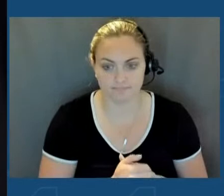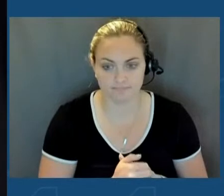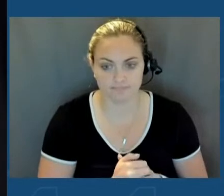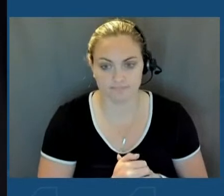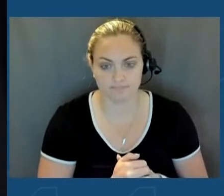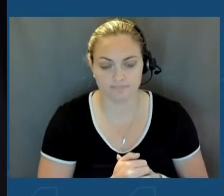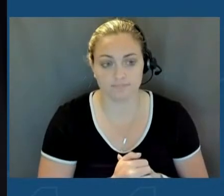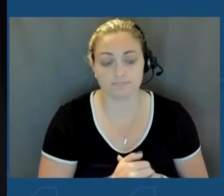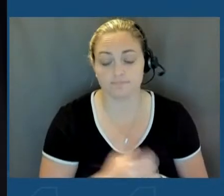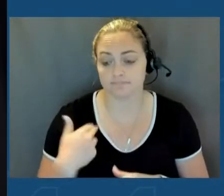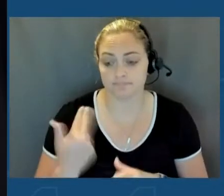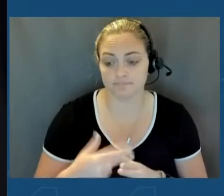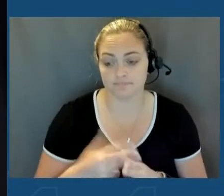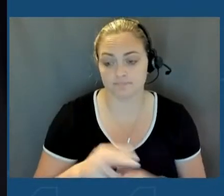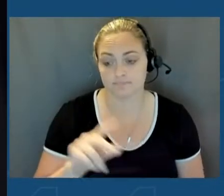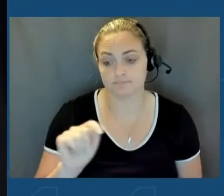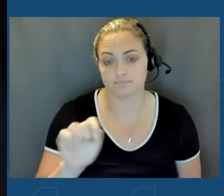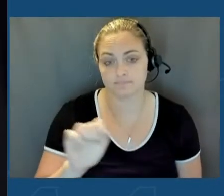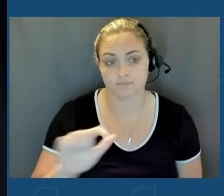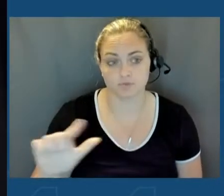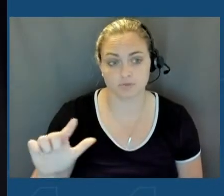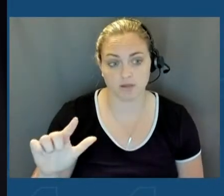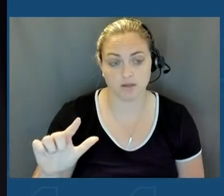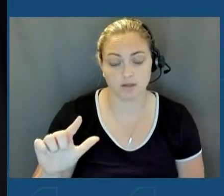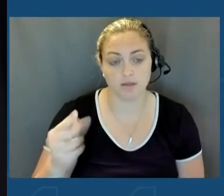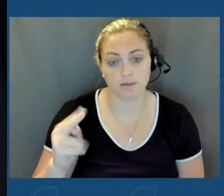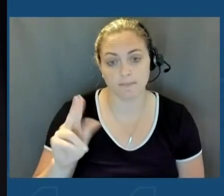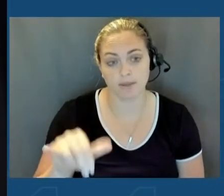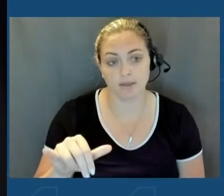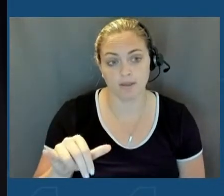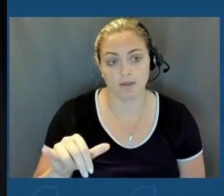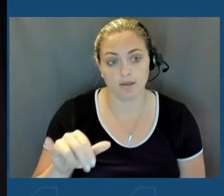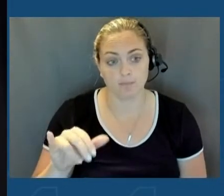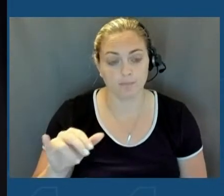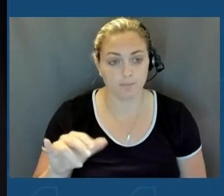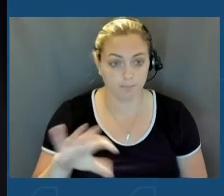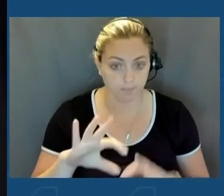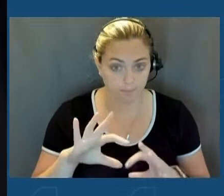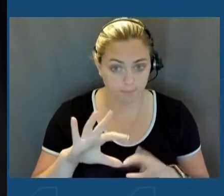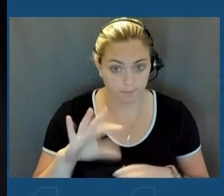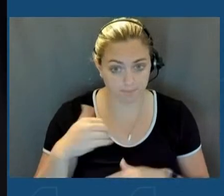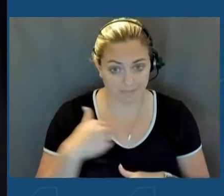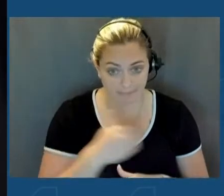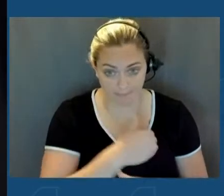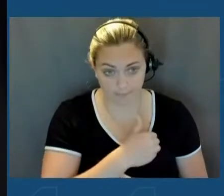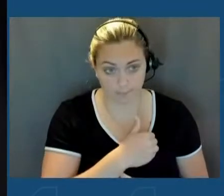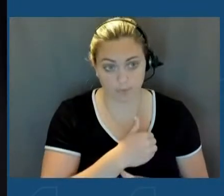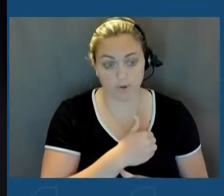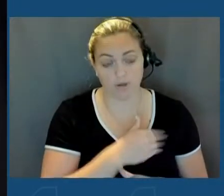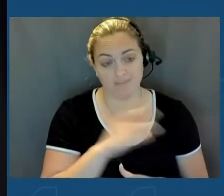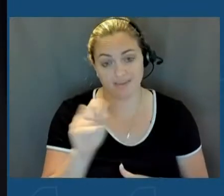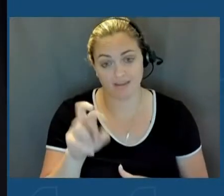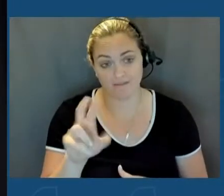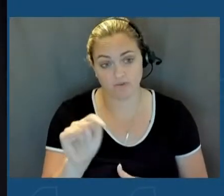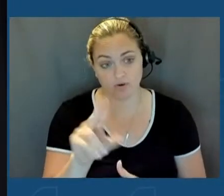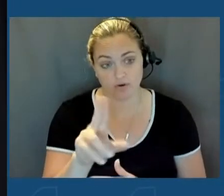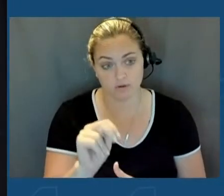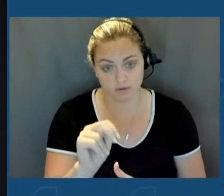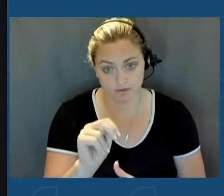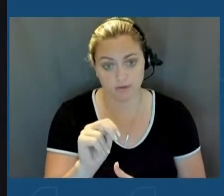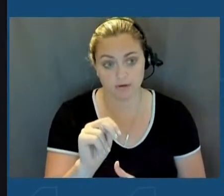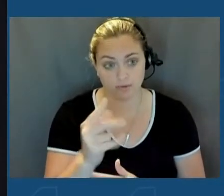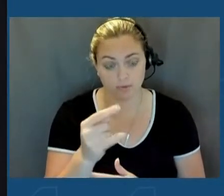My name is Trinell Gabe, and I'm a fellow with the Everytown Survivor Network. I lost my husband, Carrie